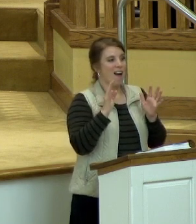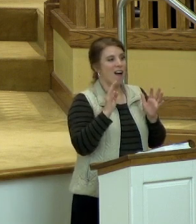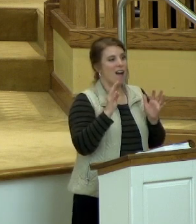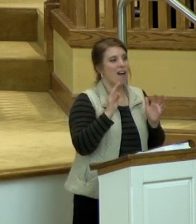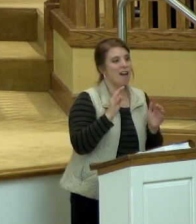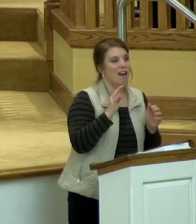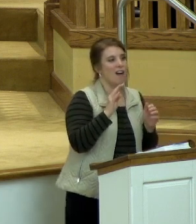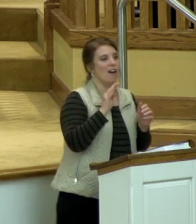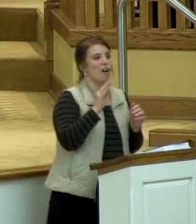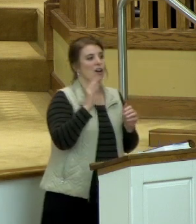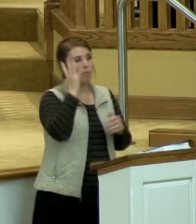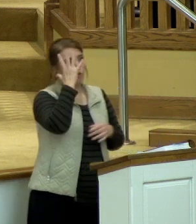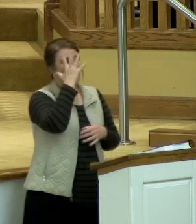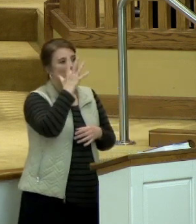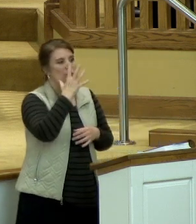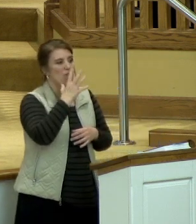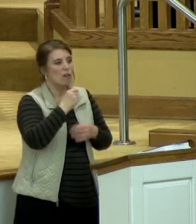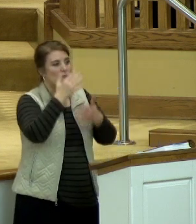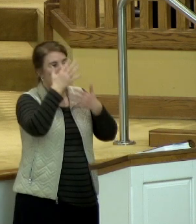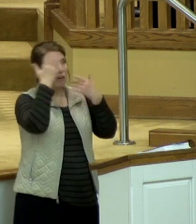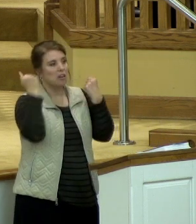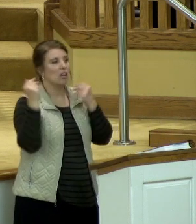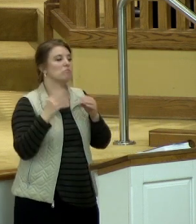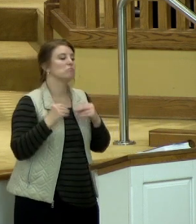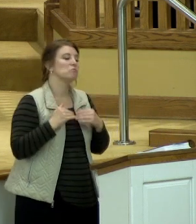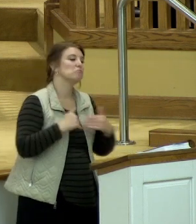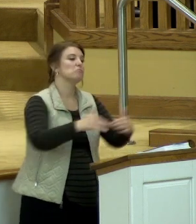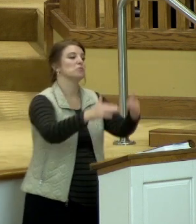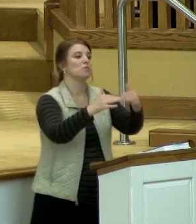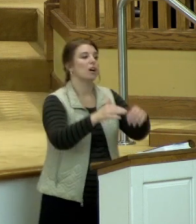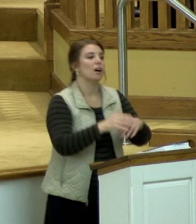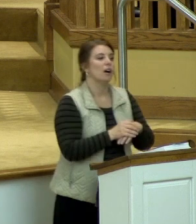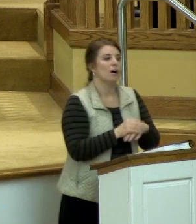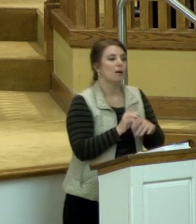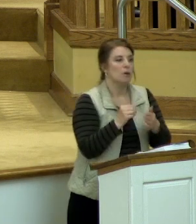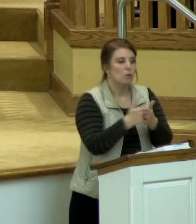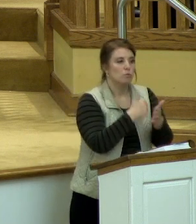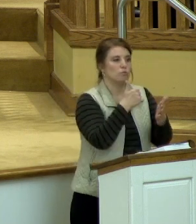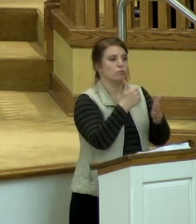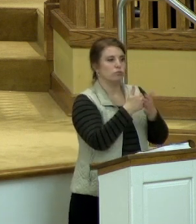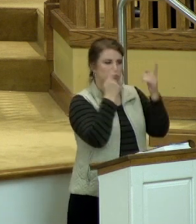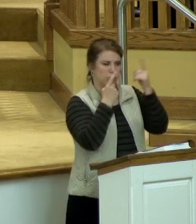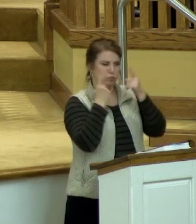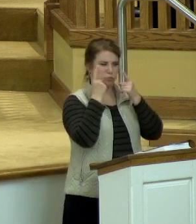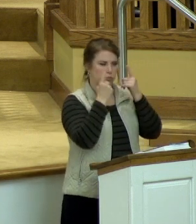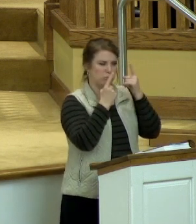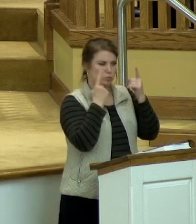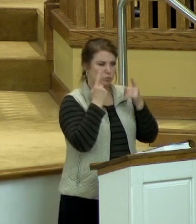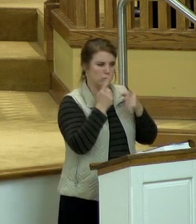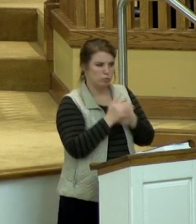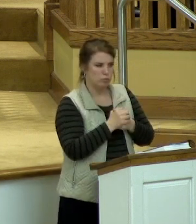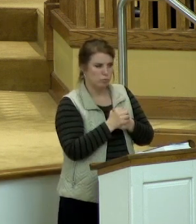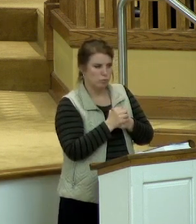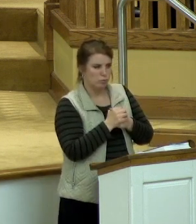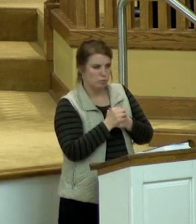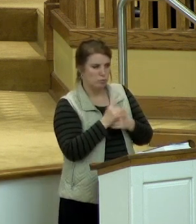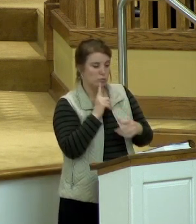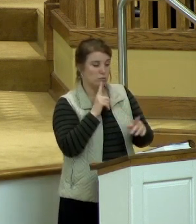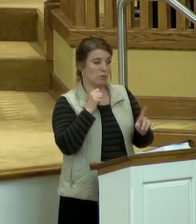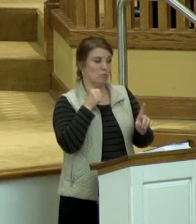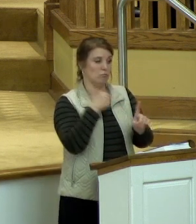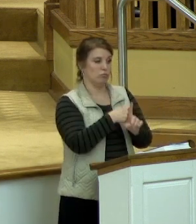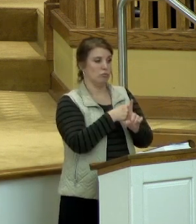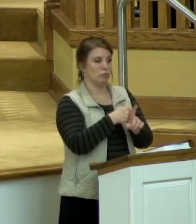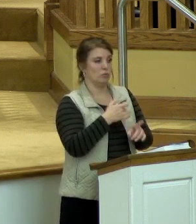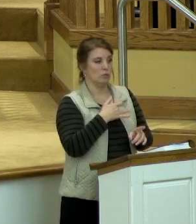something beautiful, something that makes us wonder, but something you wonder at can pass on. I mean, you can forget about it when you move to the next bright, shiny